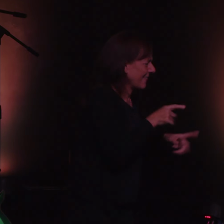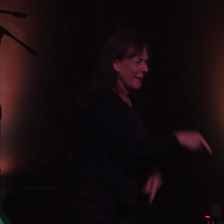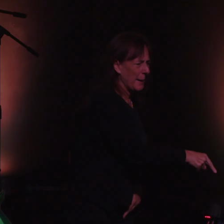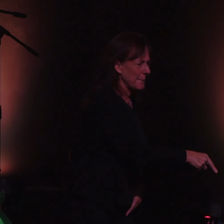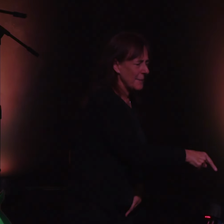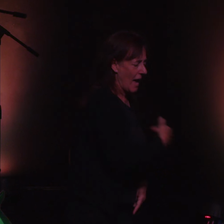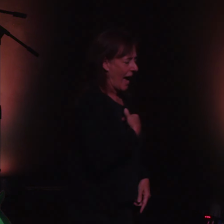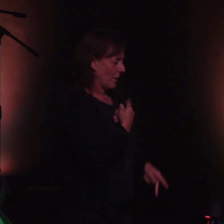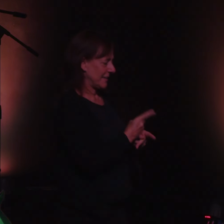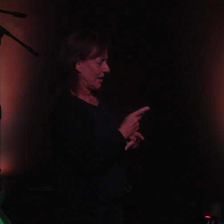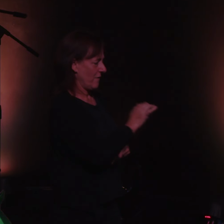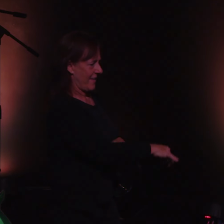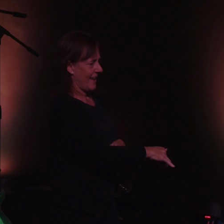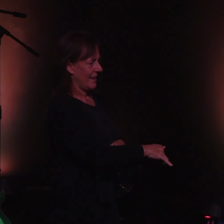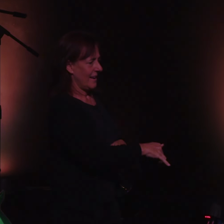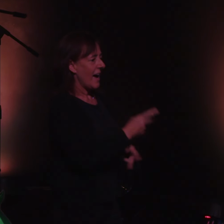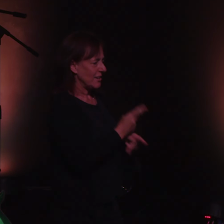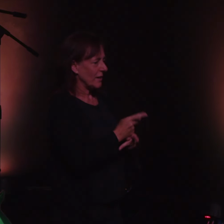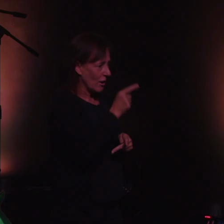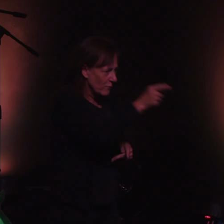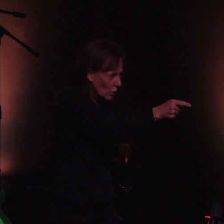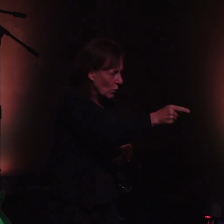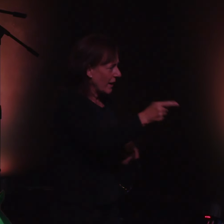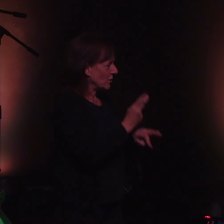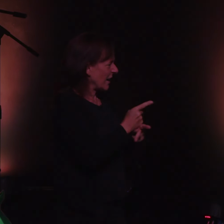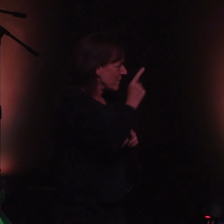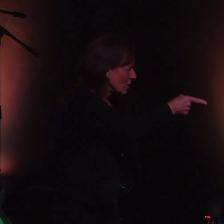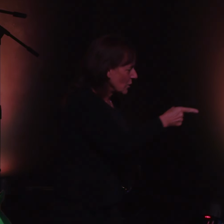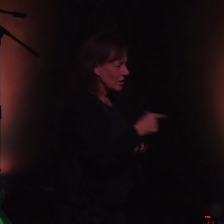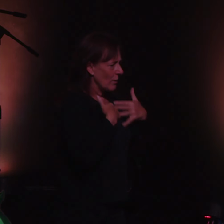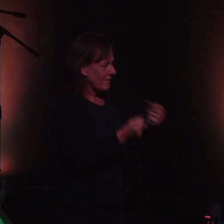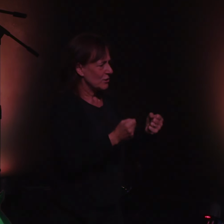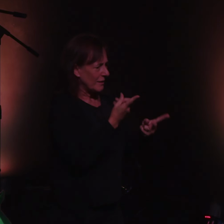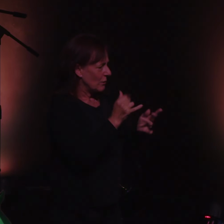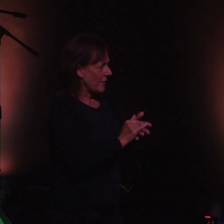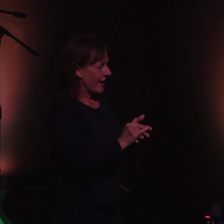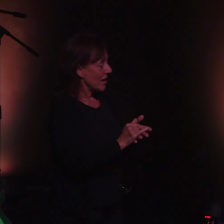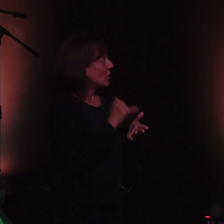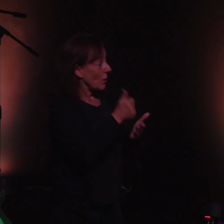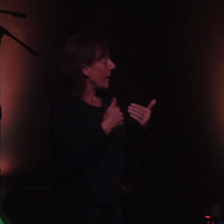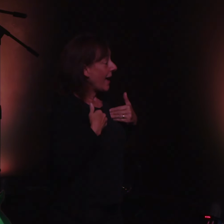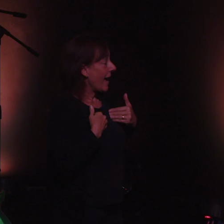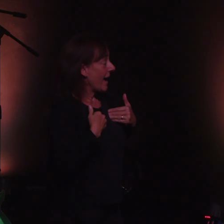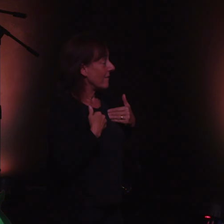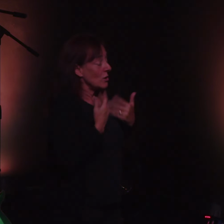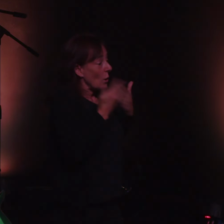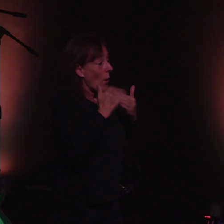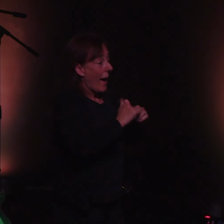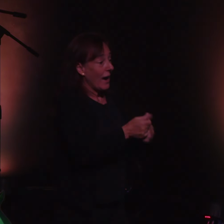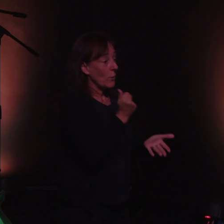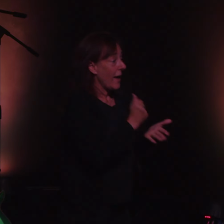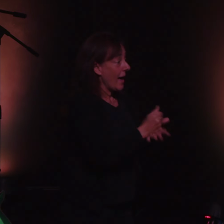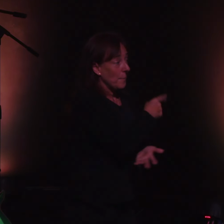them. I'll take care of that. I took care of you. You don't have the strength to do it. You don't know how